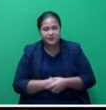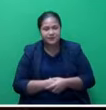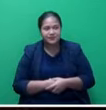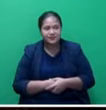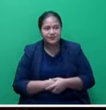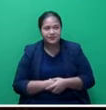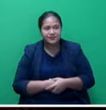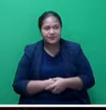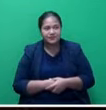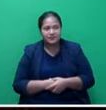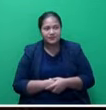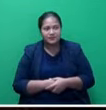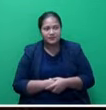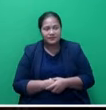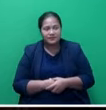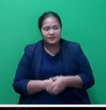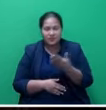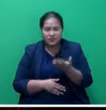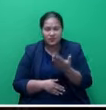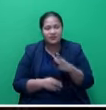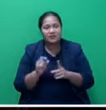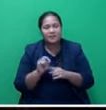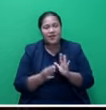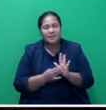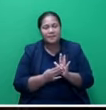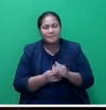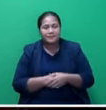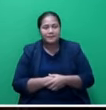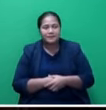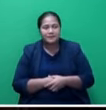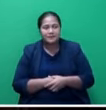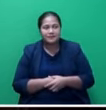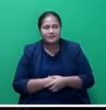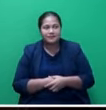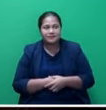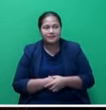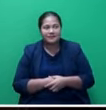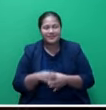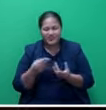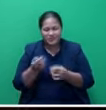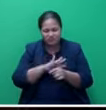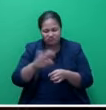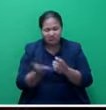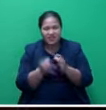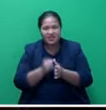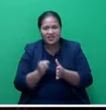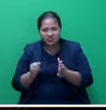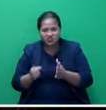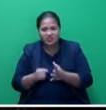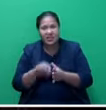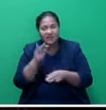Thank you, and I call on the Prime Minister and Minister for Itauki Affairs, Sugar Industry and Foreign Affairs, the